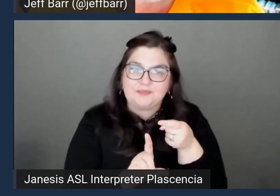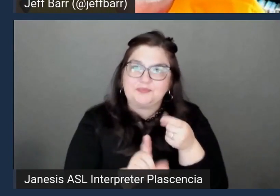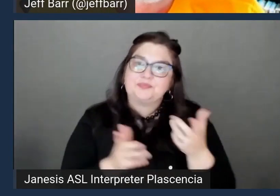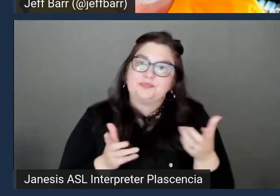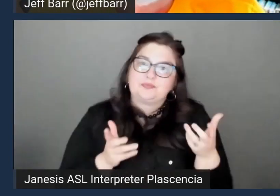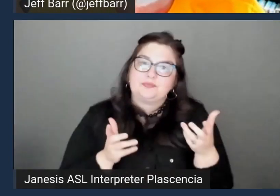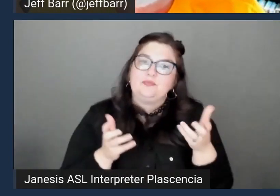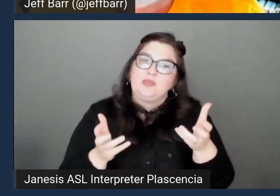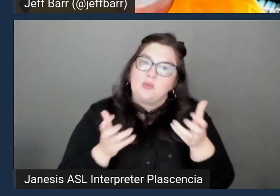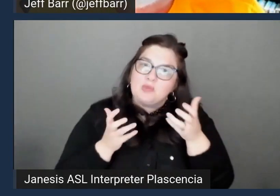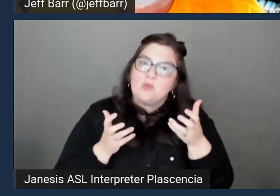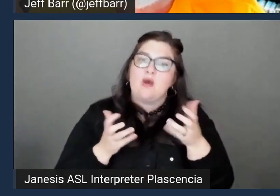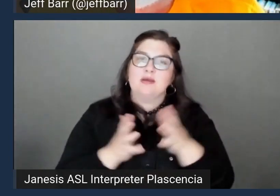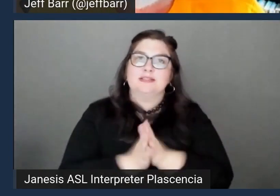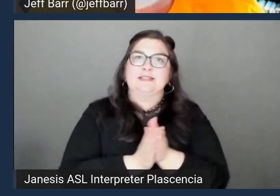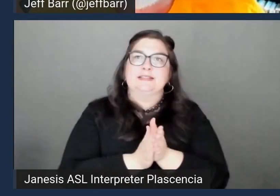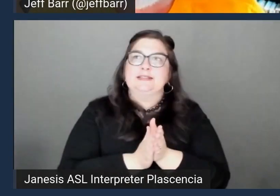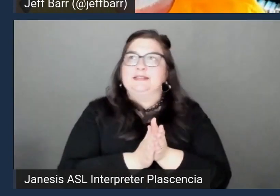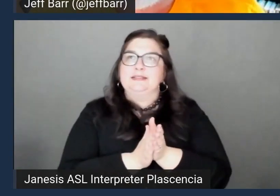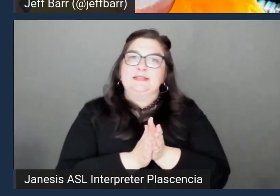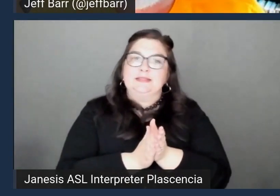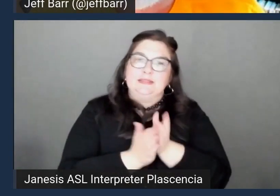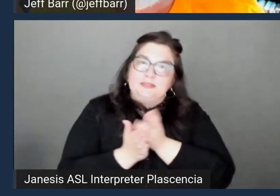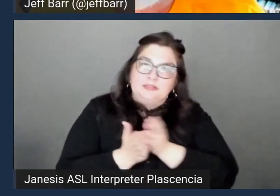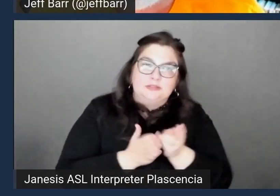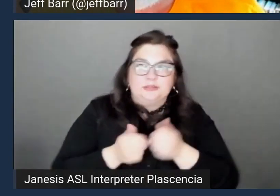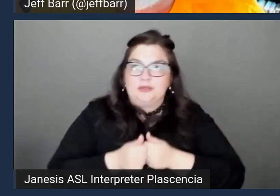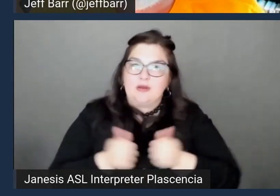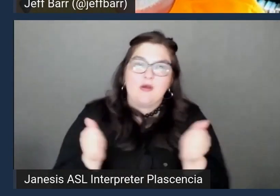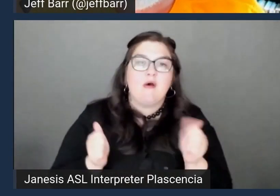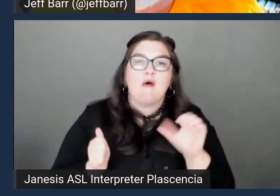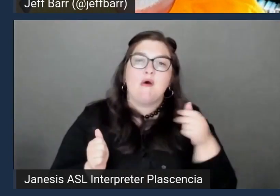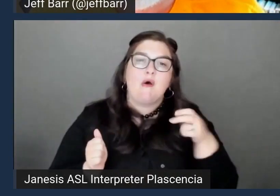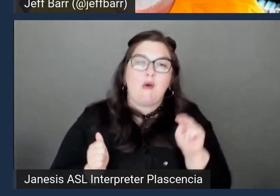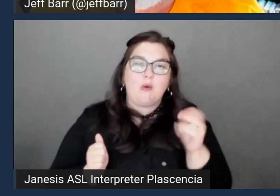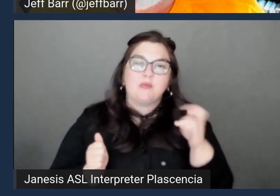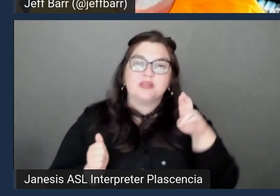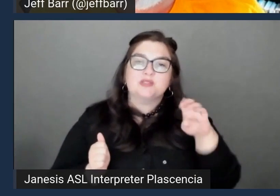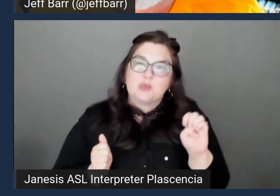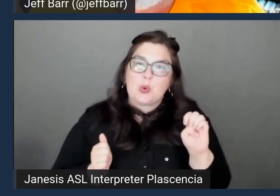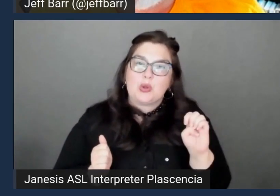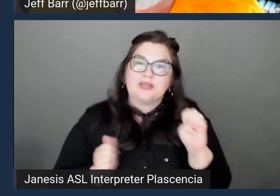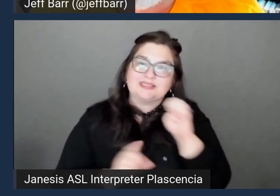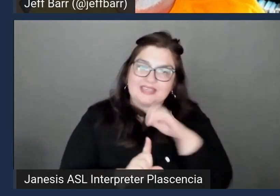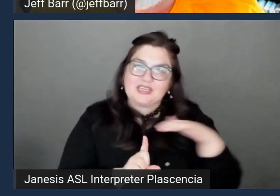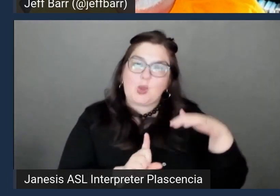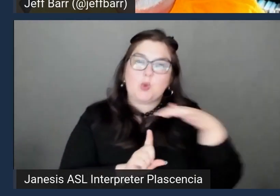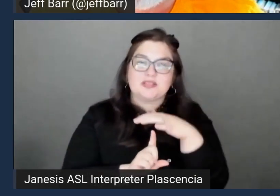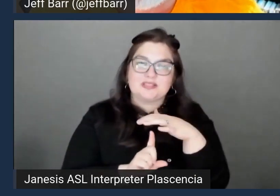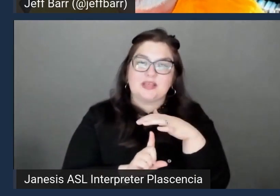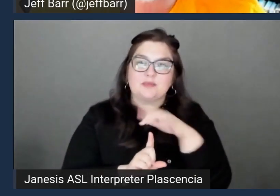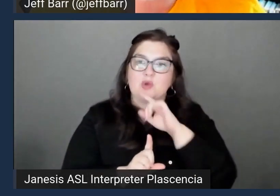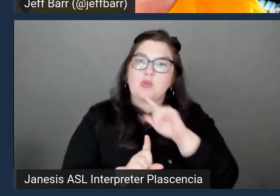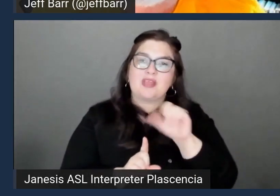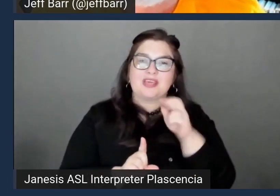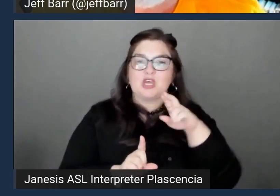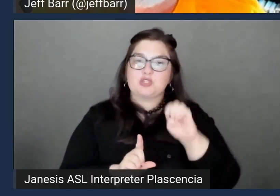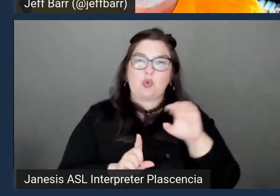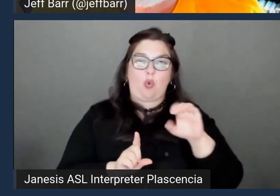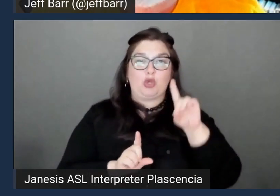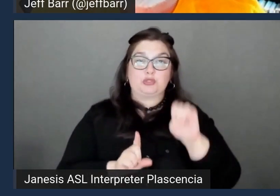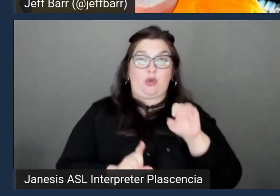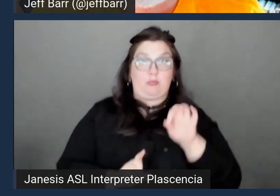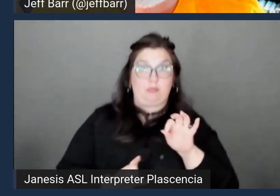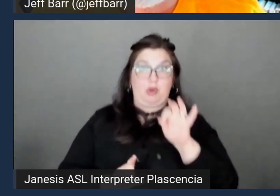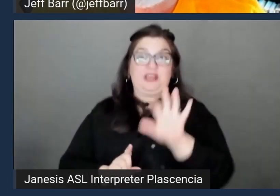to be true to the open source ecosystem. So not just putting the source code out there. That's not the only thing that we're